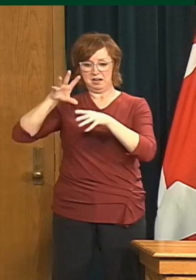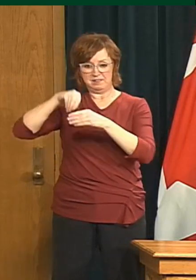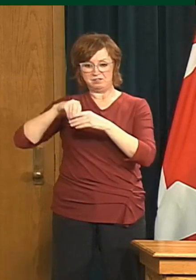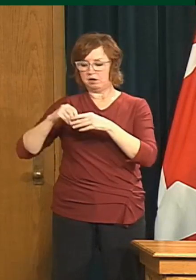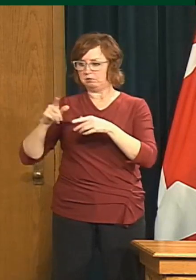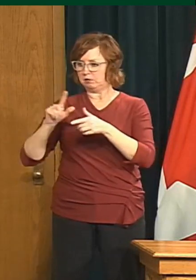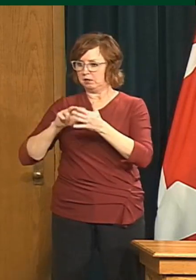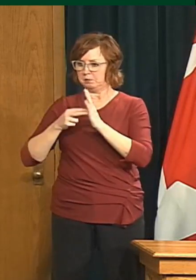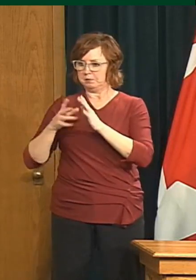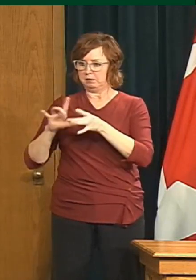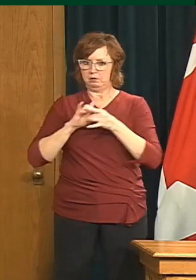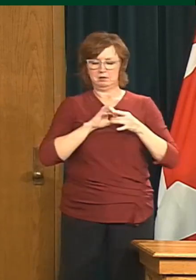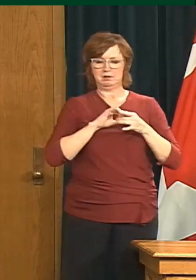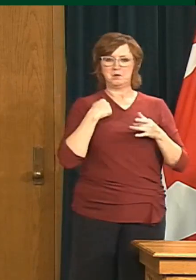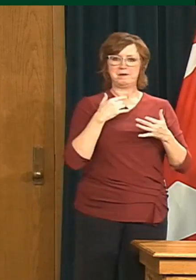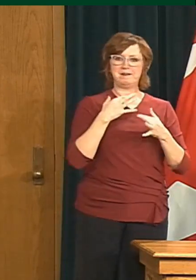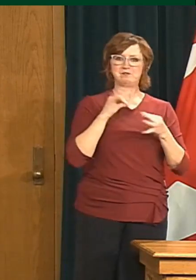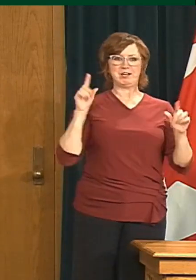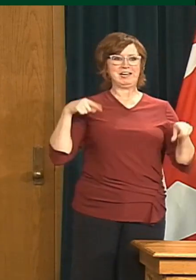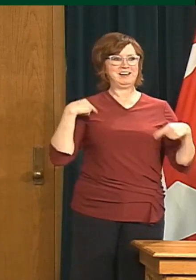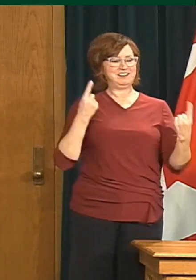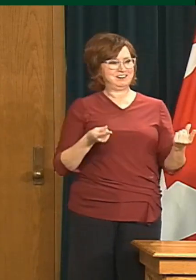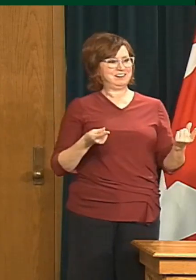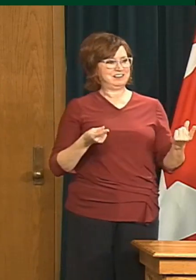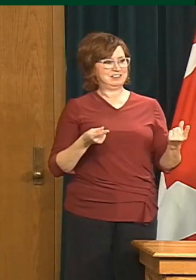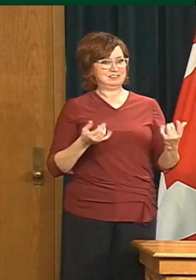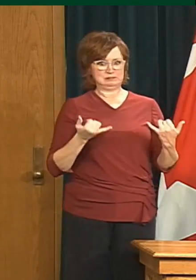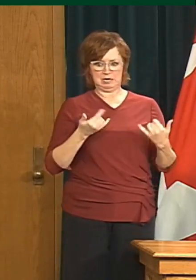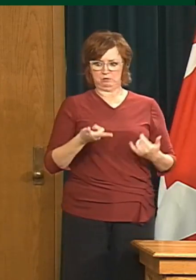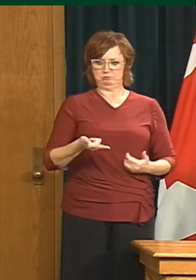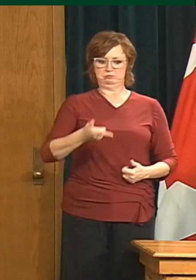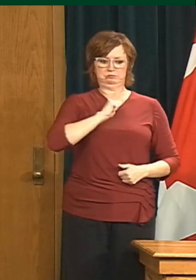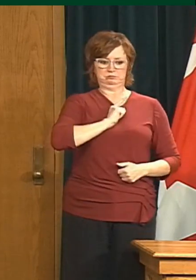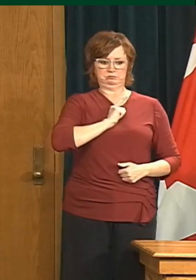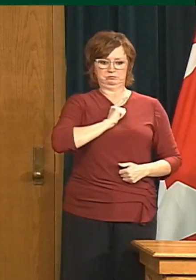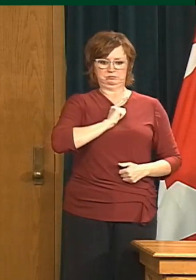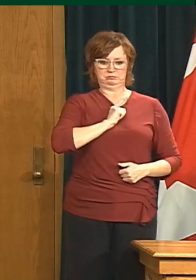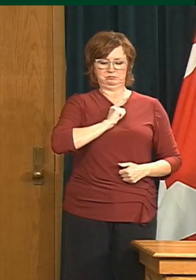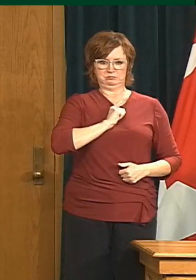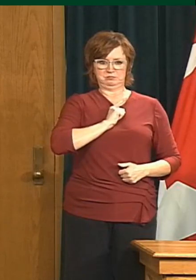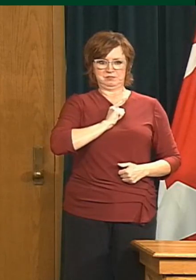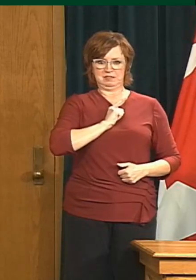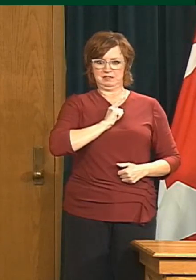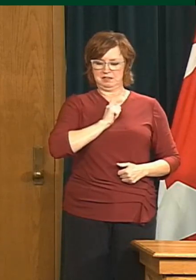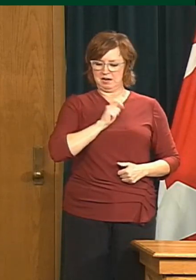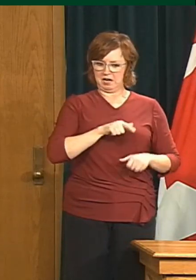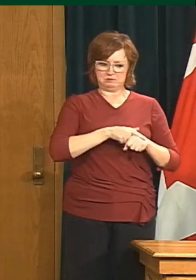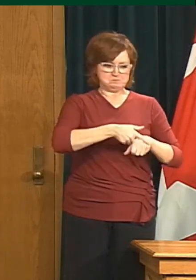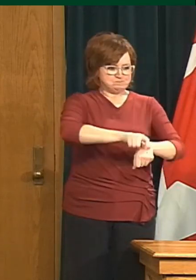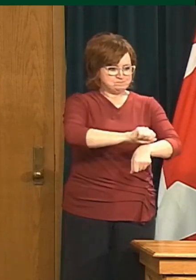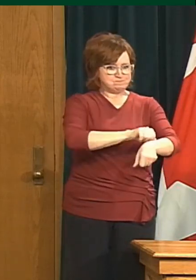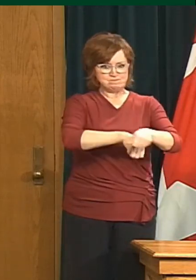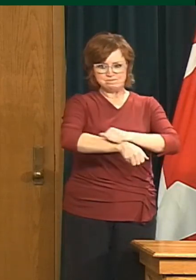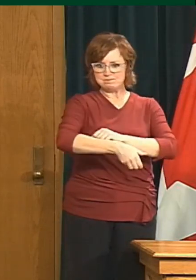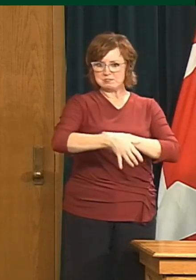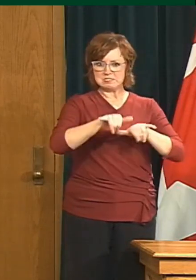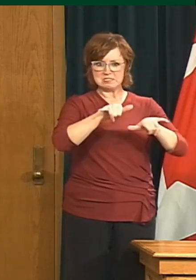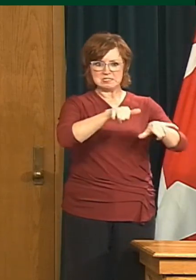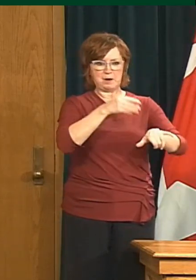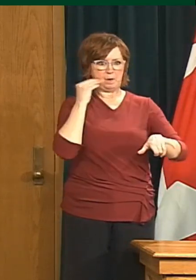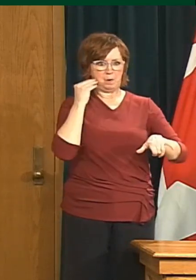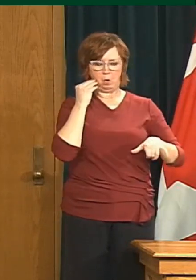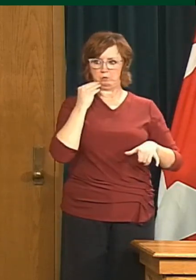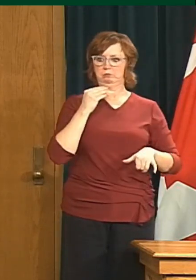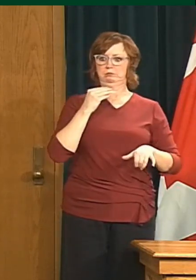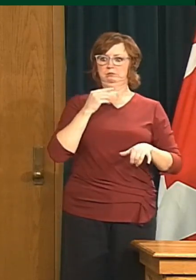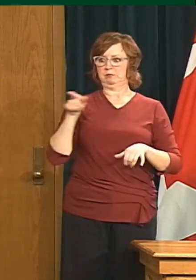is for certain the most that we have been asked to do as a generation. We're not facing this alone as the